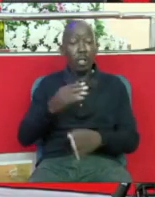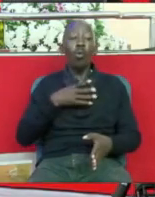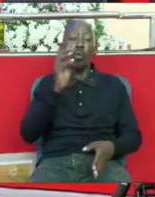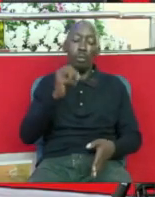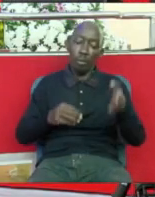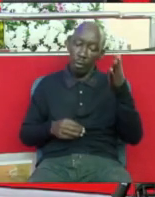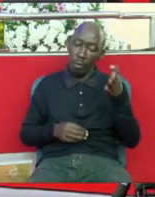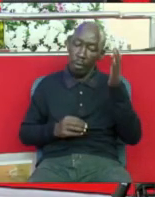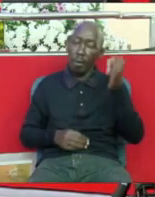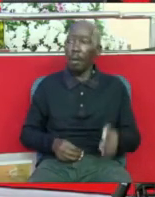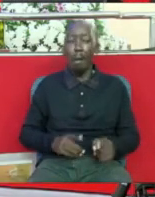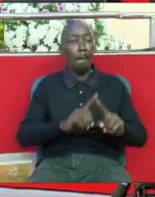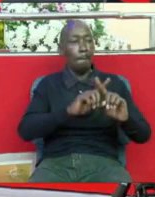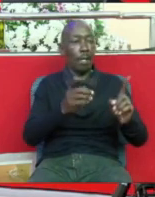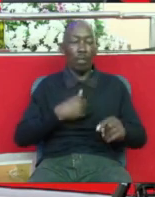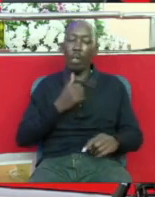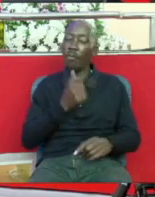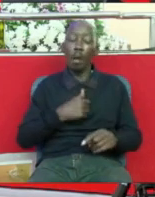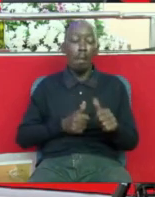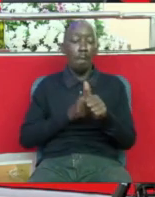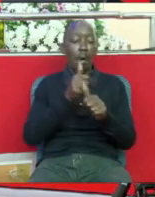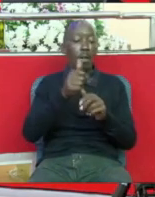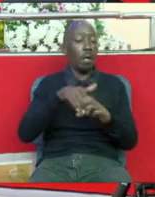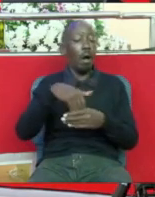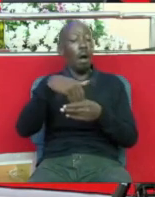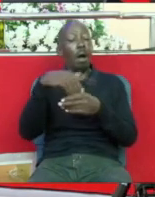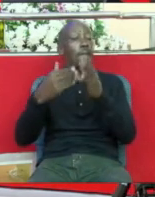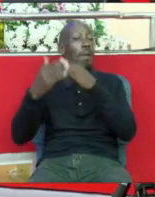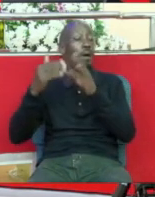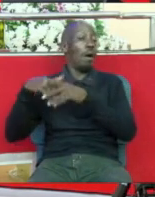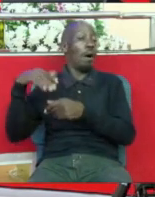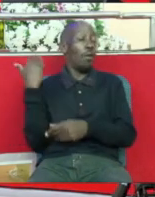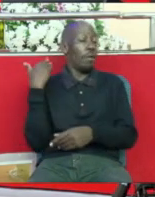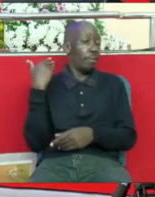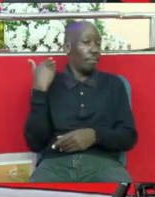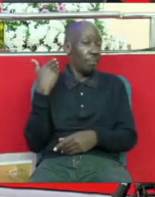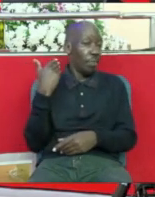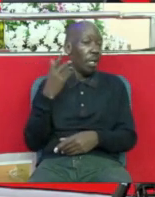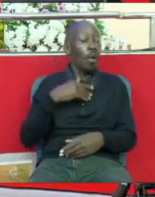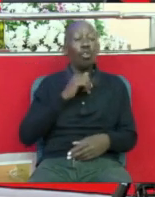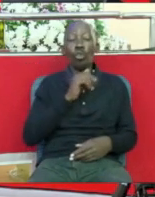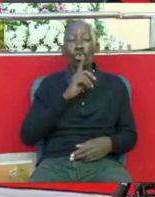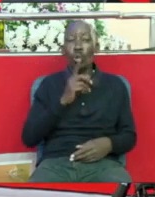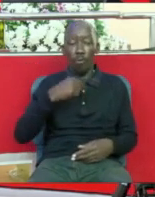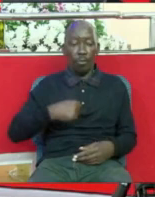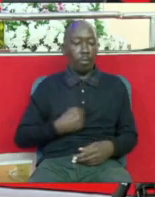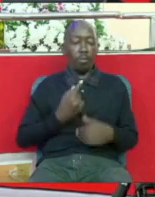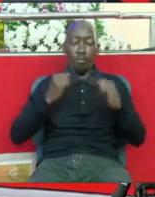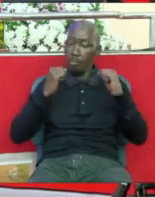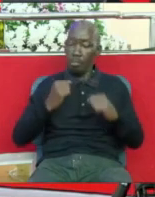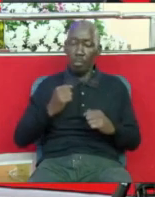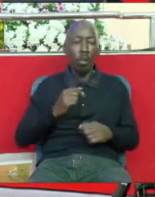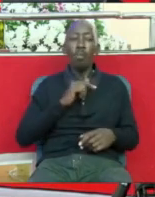ilikuwa imetokea. But they had backed away. Lakini walikuwa merudi nyuma. Been unsure of themselves. Kwa sababu hawakuwa na uhakika. And